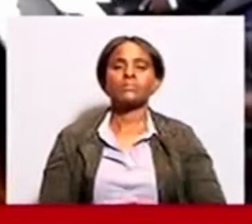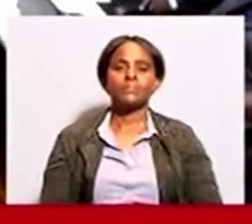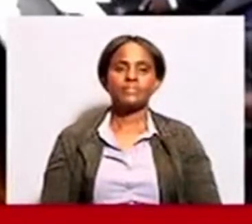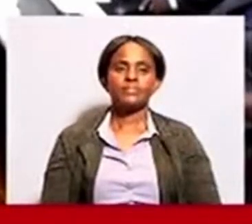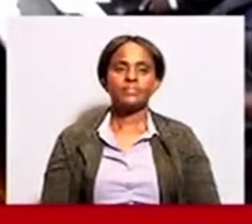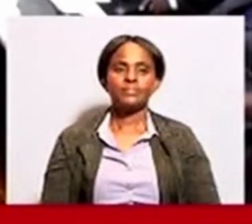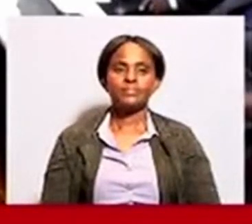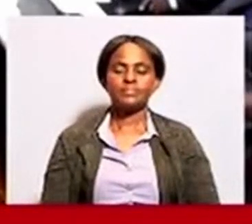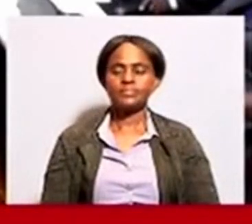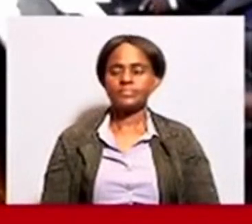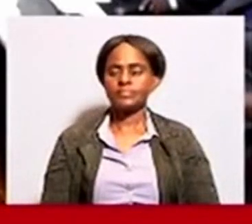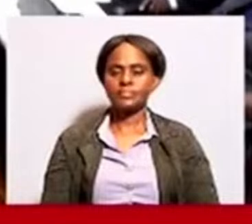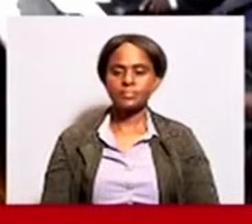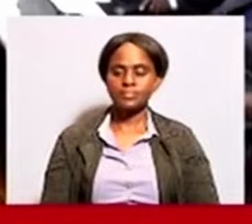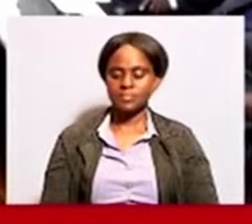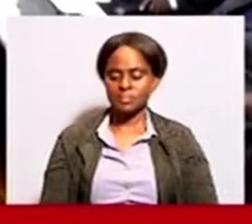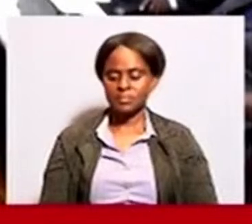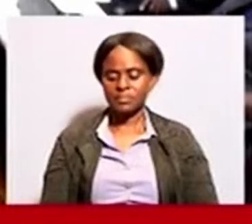Town Clerk?